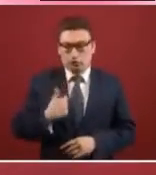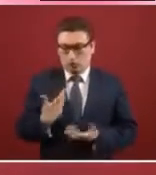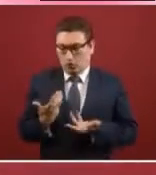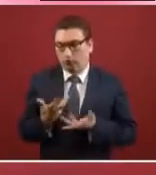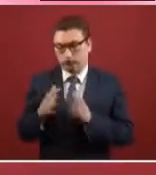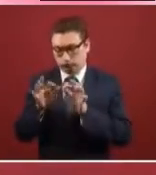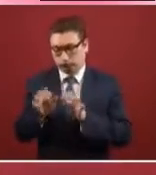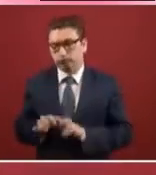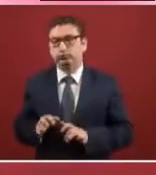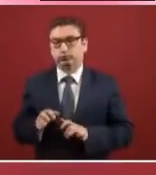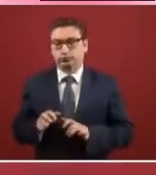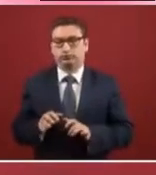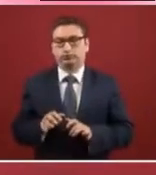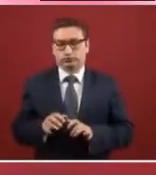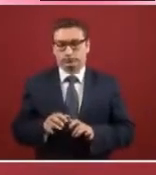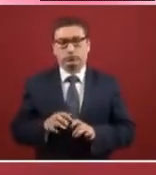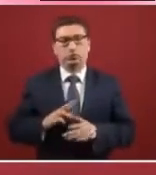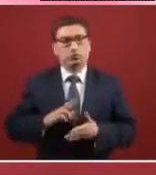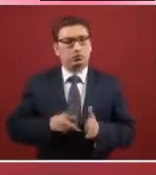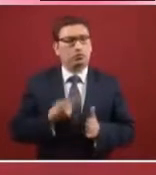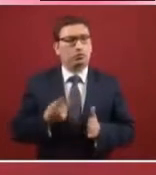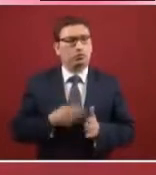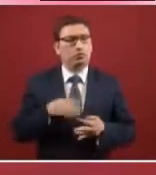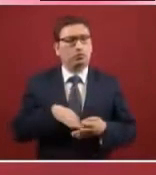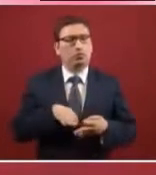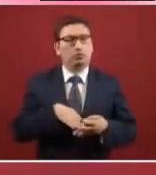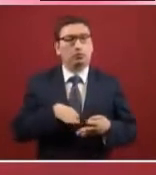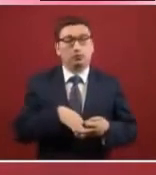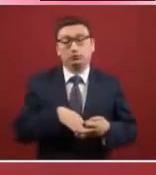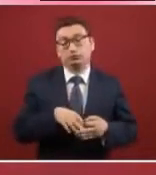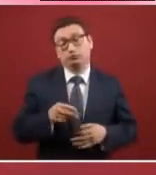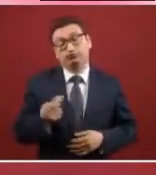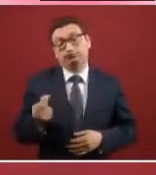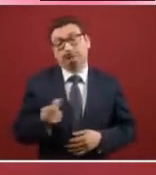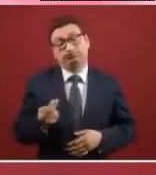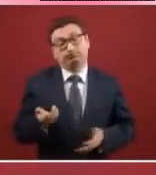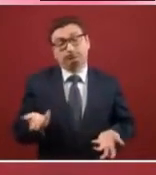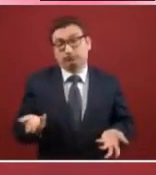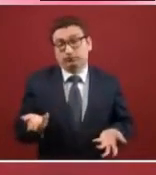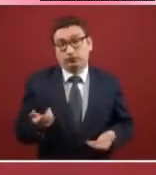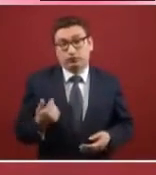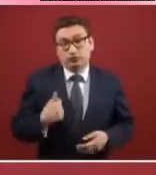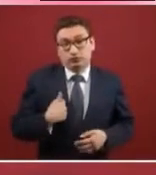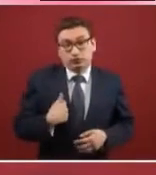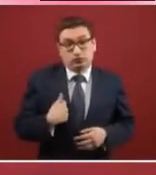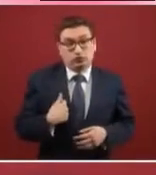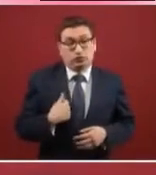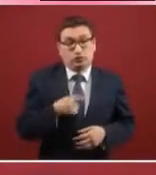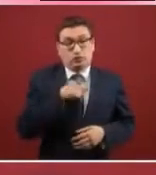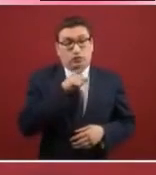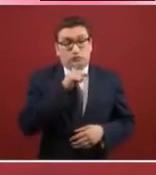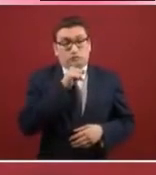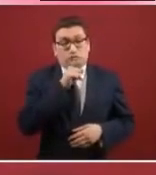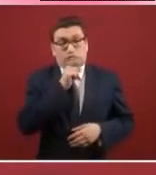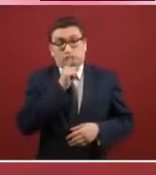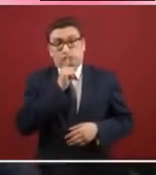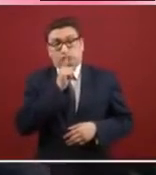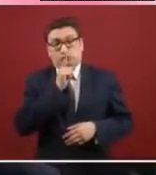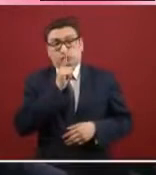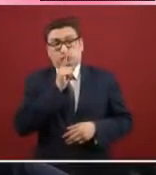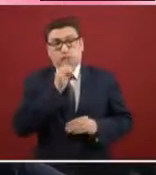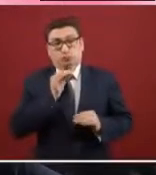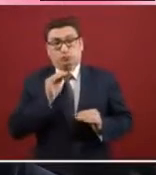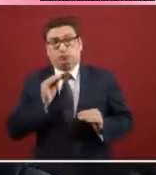but I have to because las veces que sea any time that it is necessary, no I will deal with it. I will callando. Not will stay quiet.